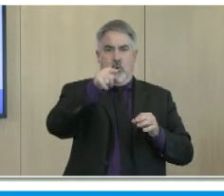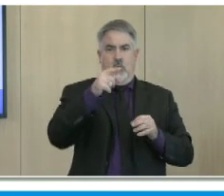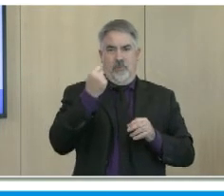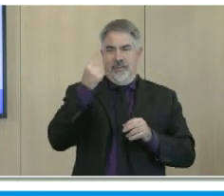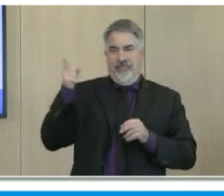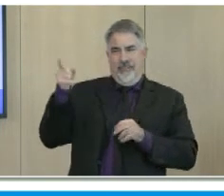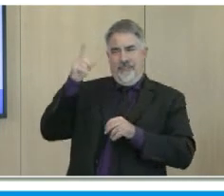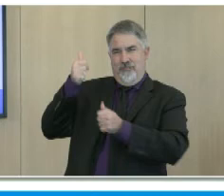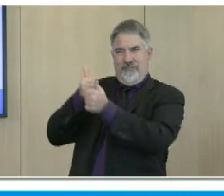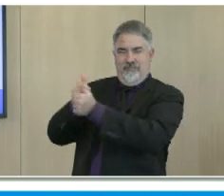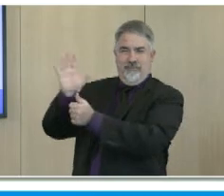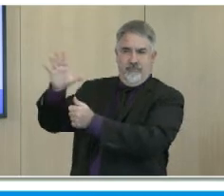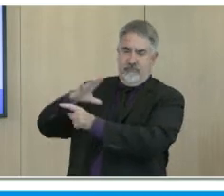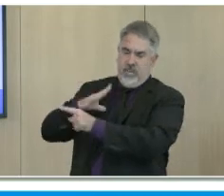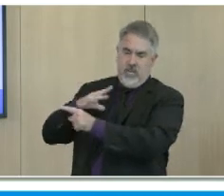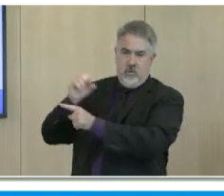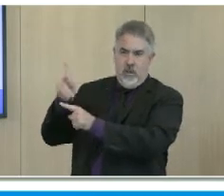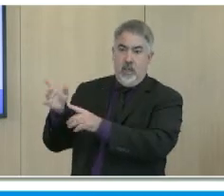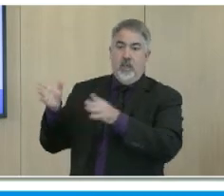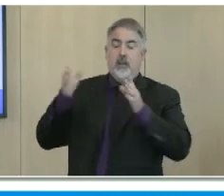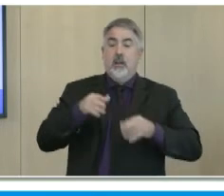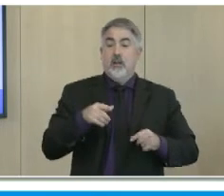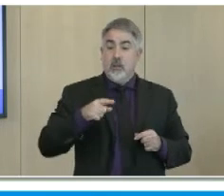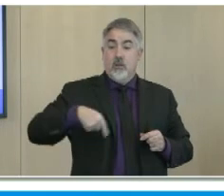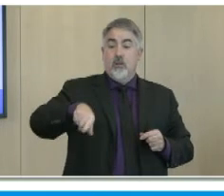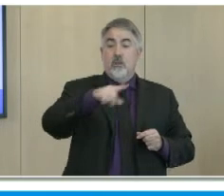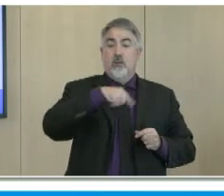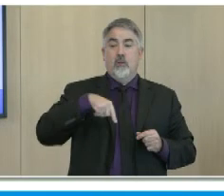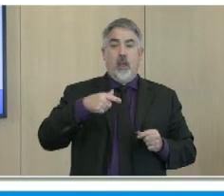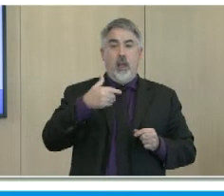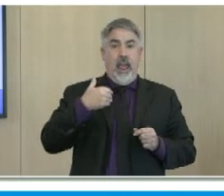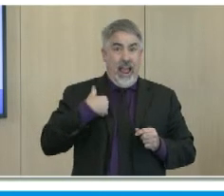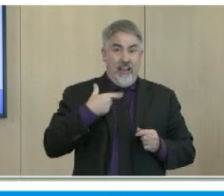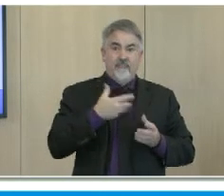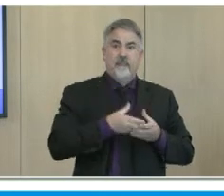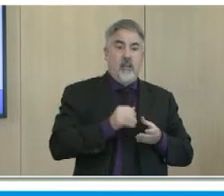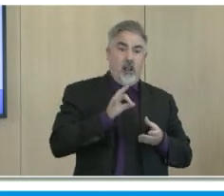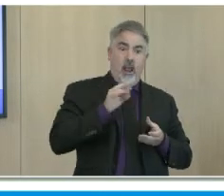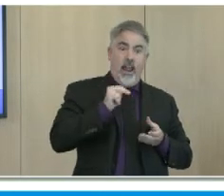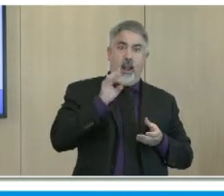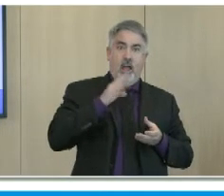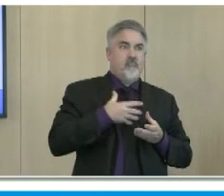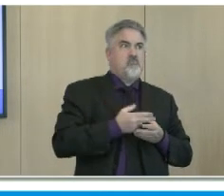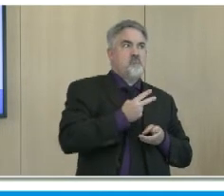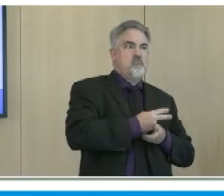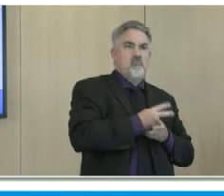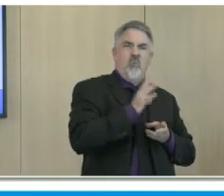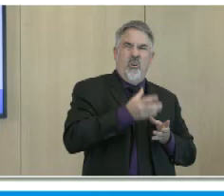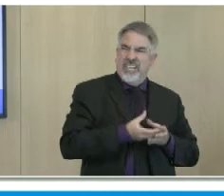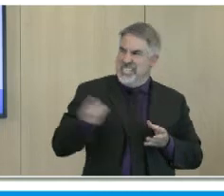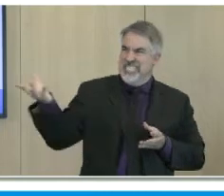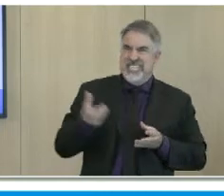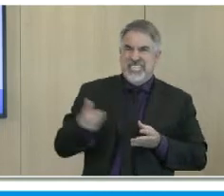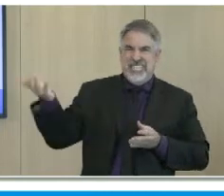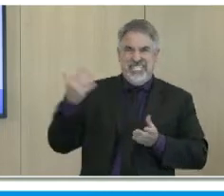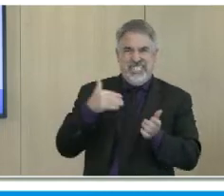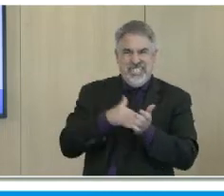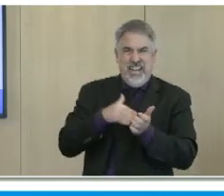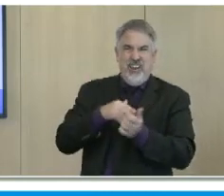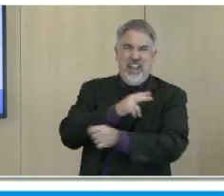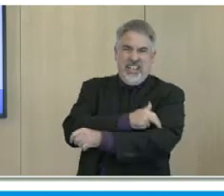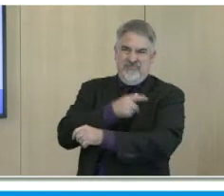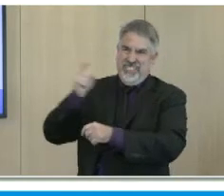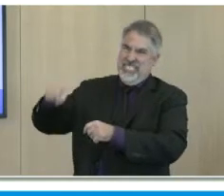ask the public, if you have those, please provide those to medical facilities or to the County of San Diego, because those are the workers who need that level